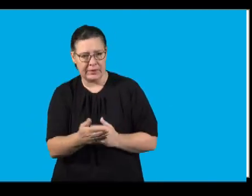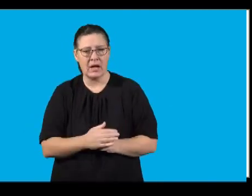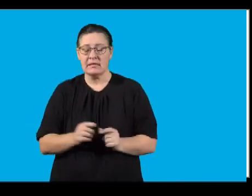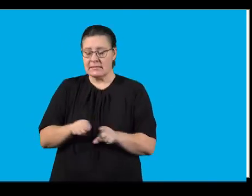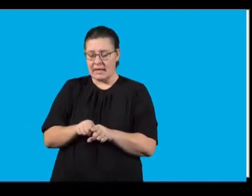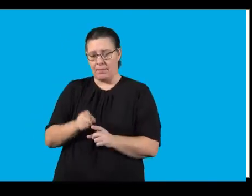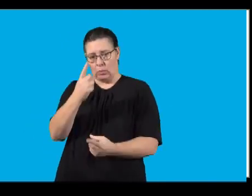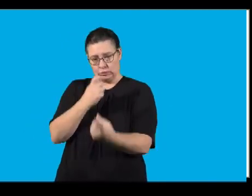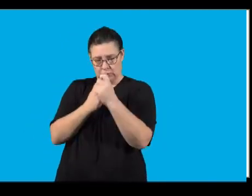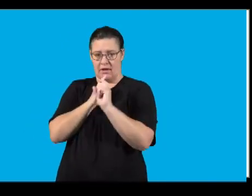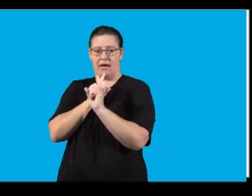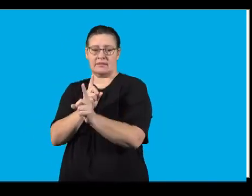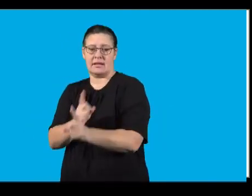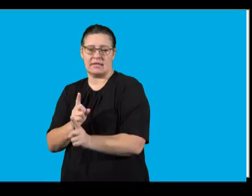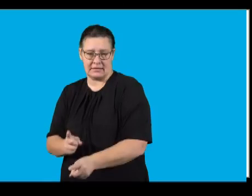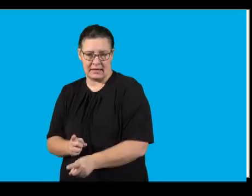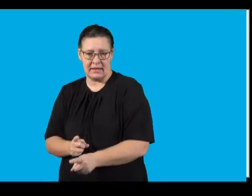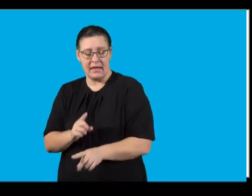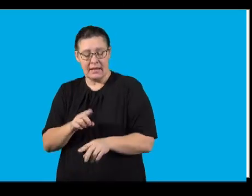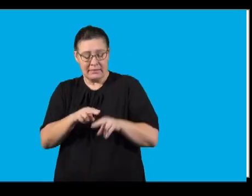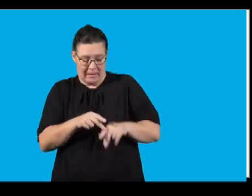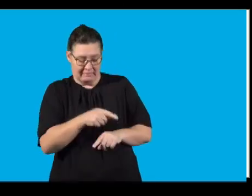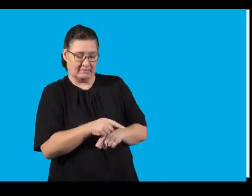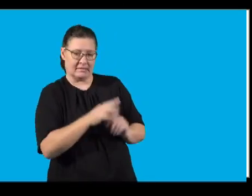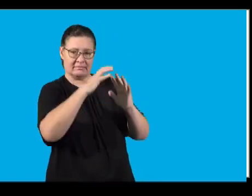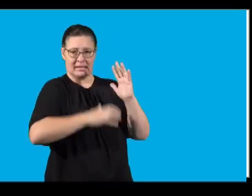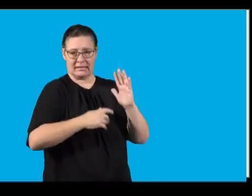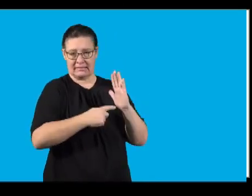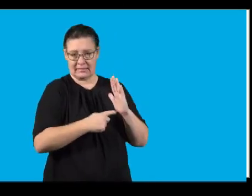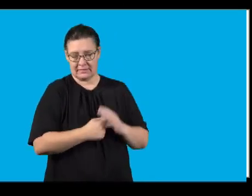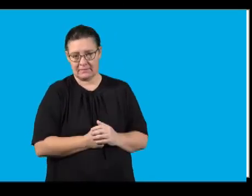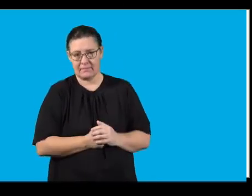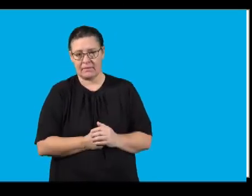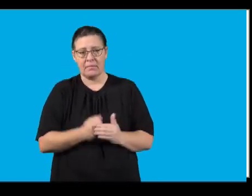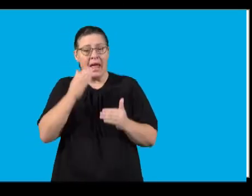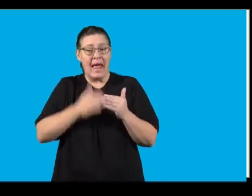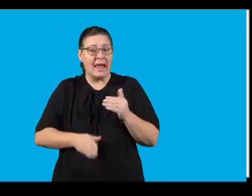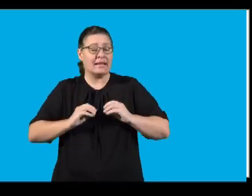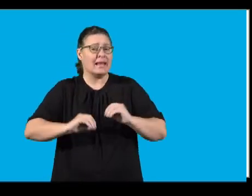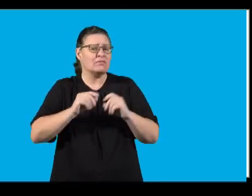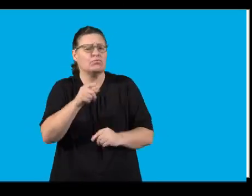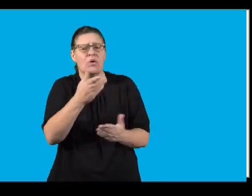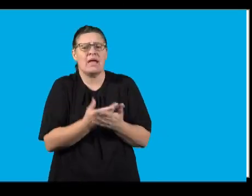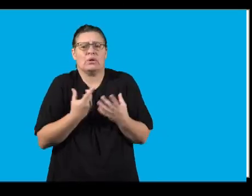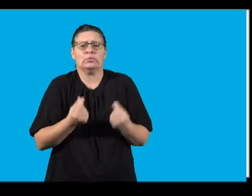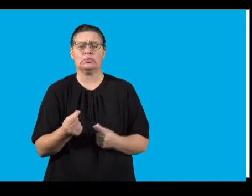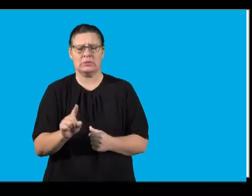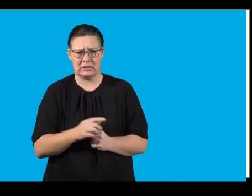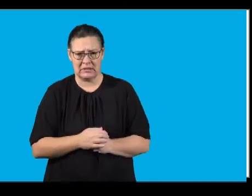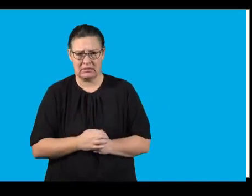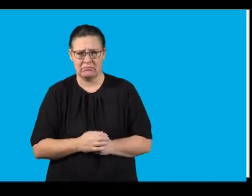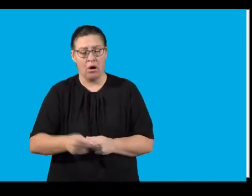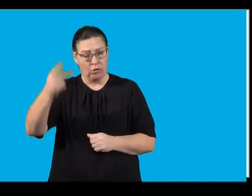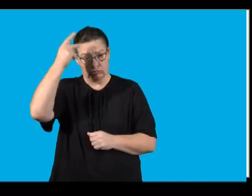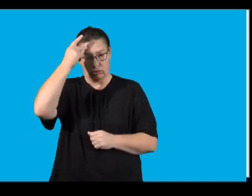also answering questions based on literature text. Now, by the end of this lesson, what will you be able to do? You'll